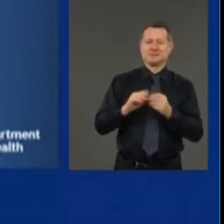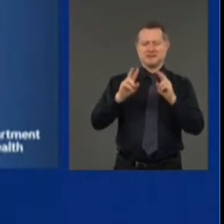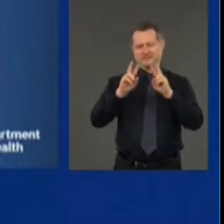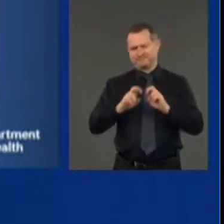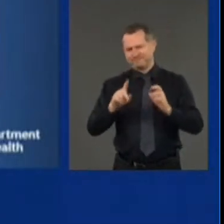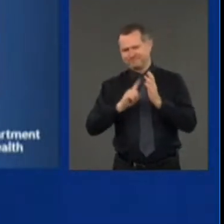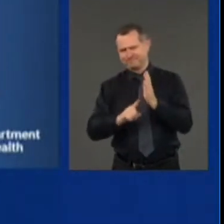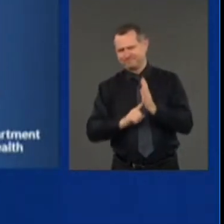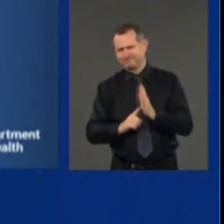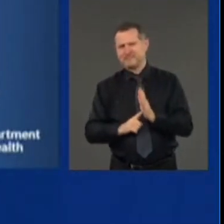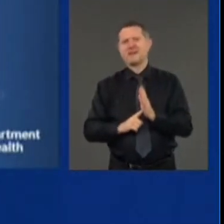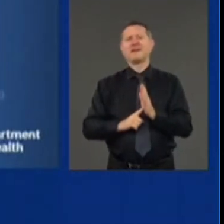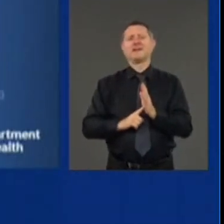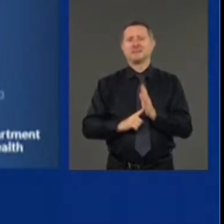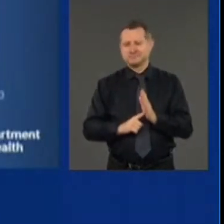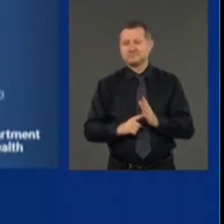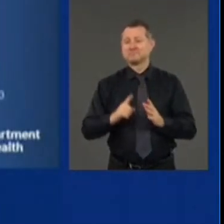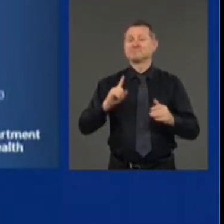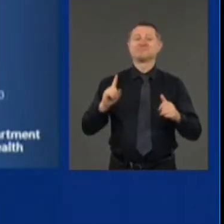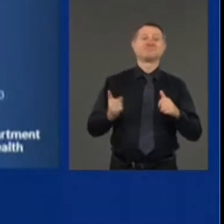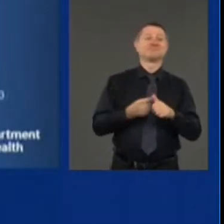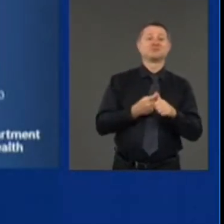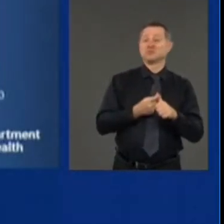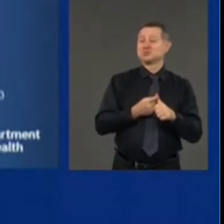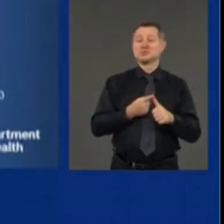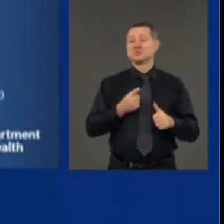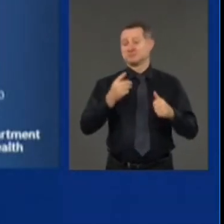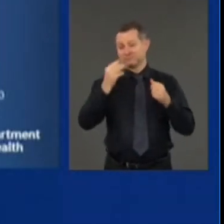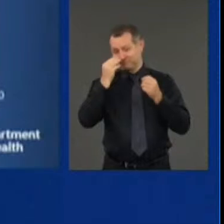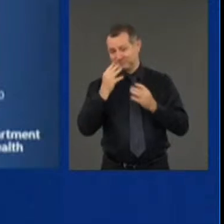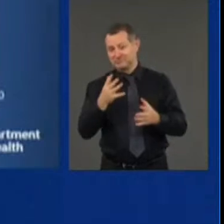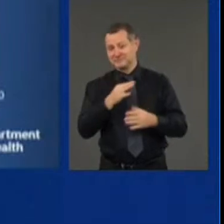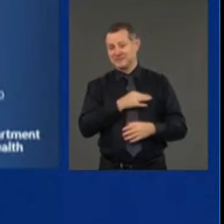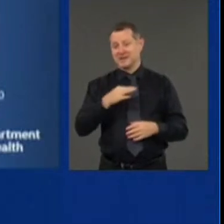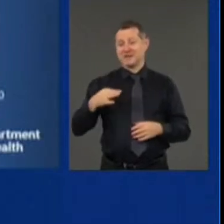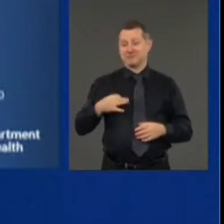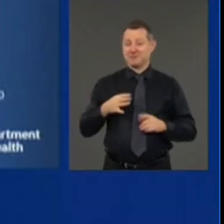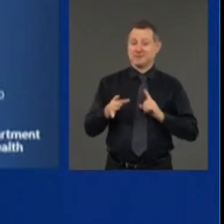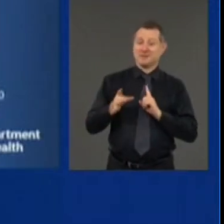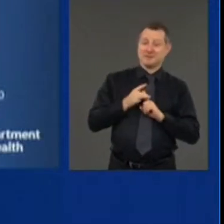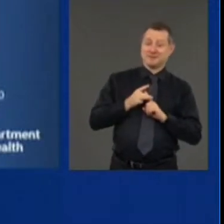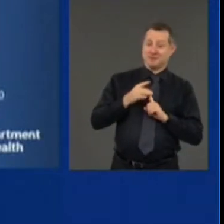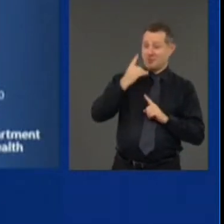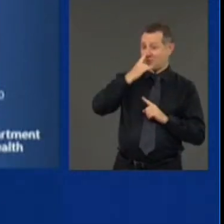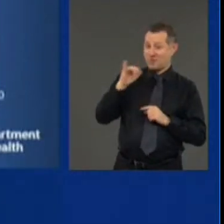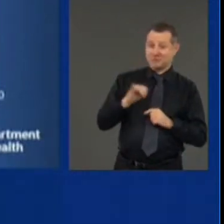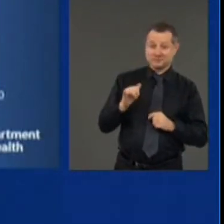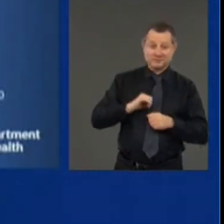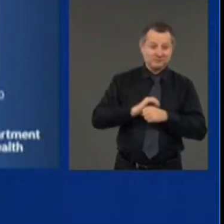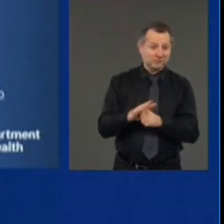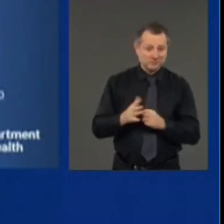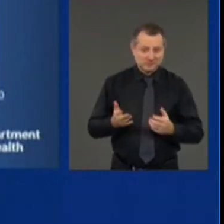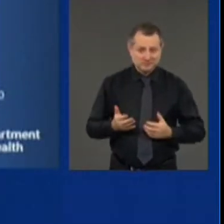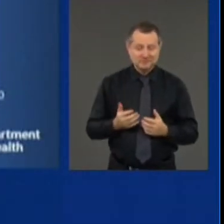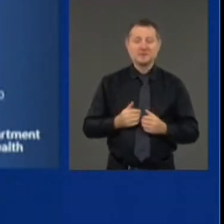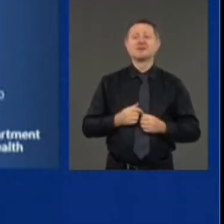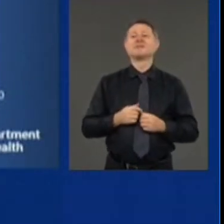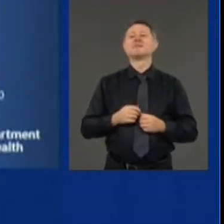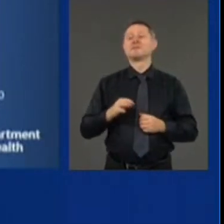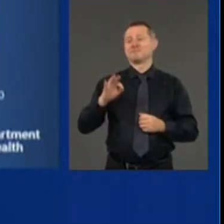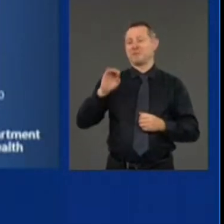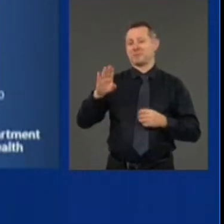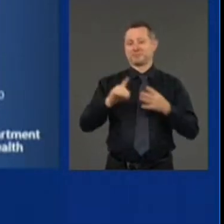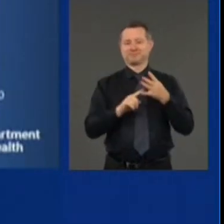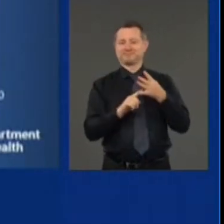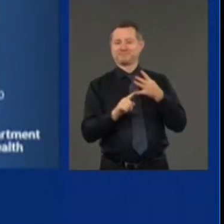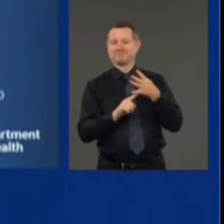shows that the earliest recorded staff illness with symptoms similar to COVID was actually at the end of February, February 24th,